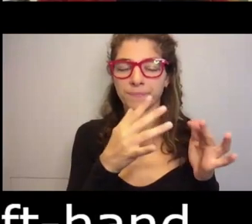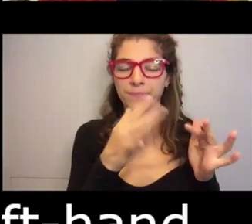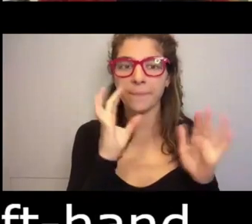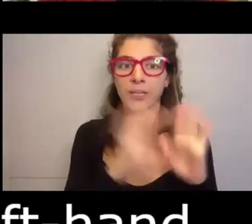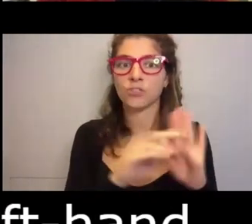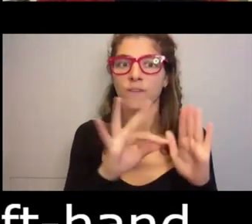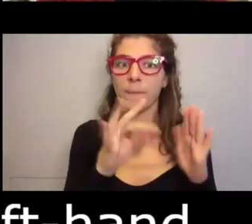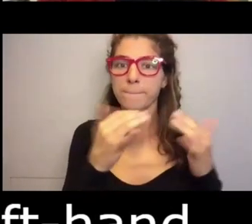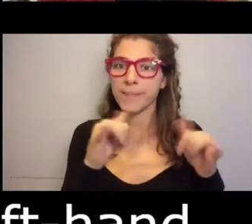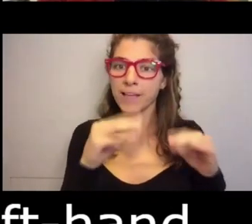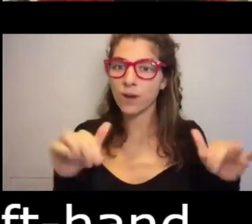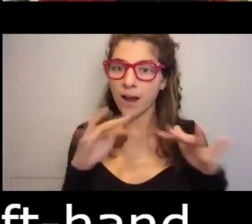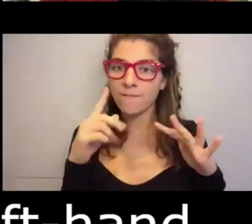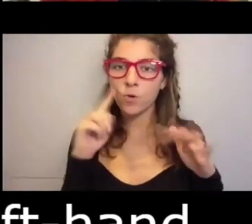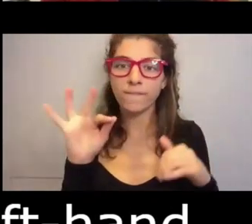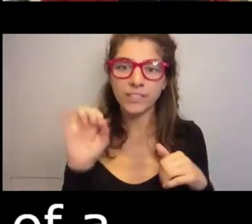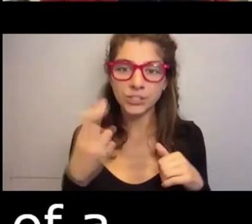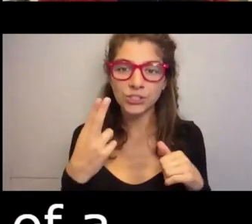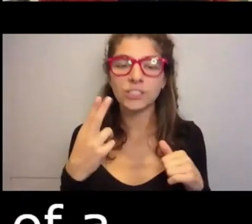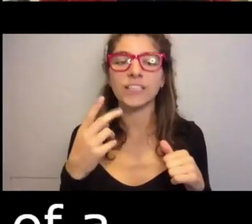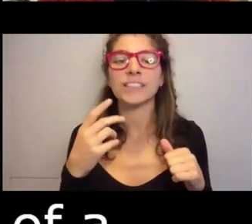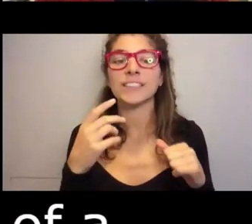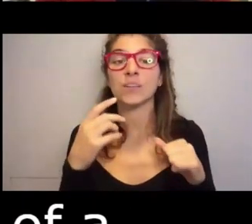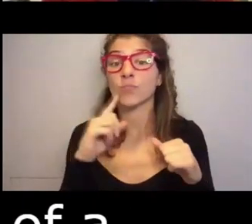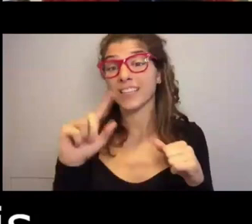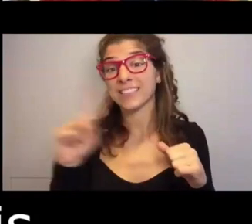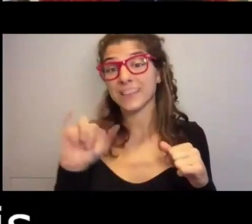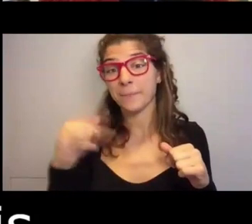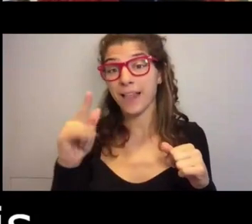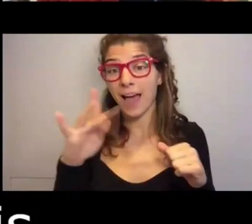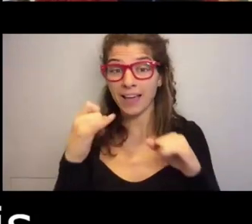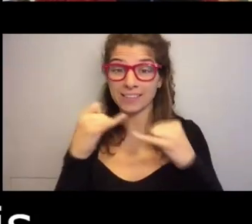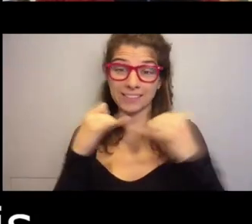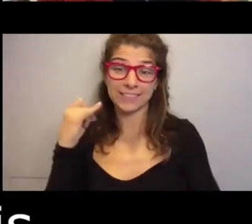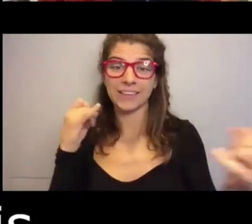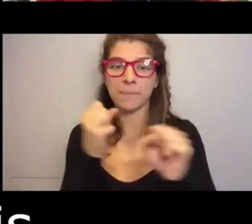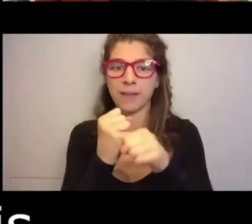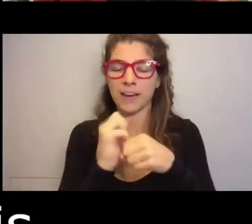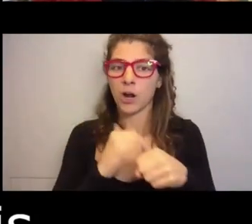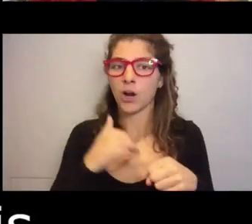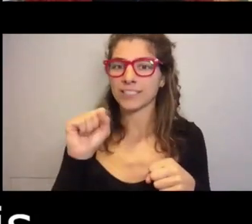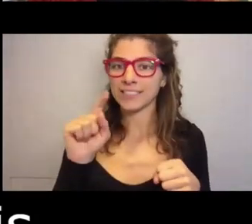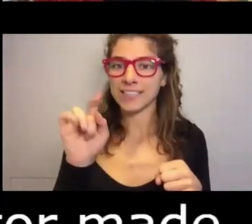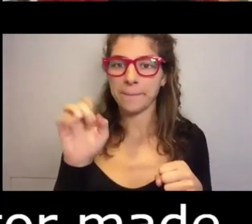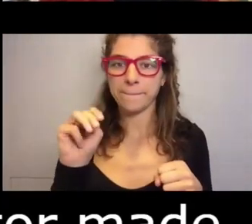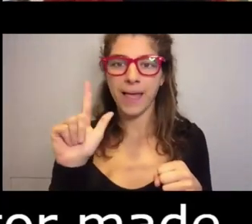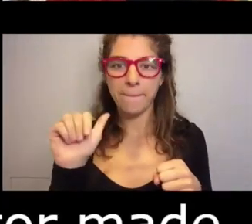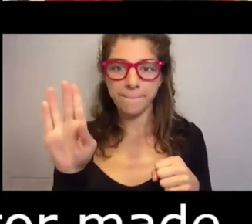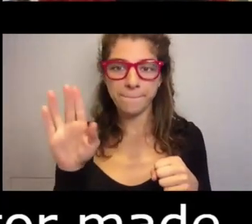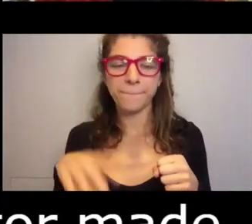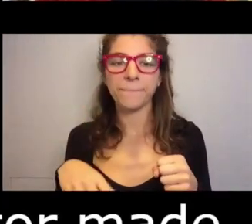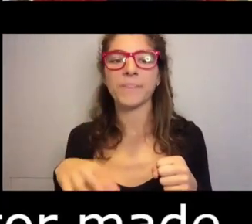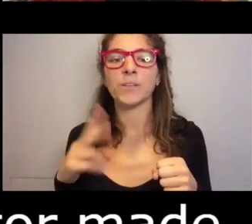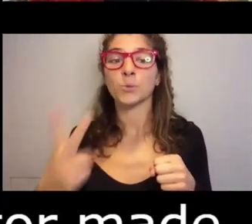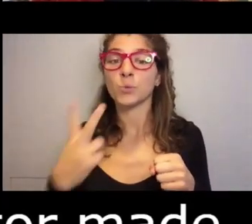image of a playground for a fish. It is actually a zip line. A visitor made this in our STEAM lab. And there's